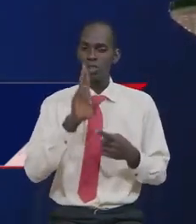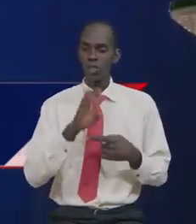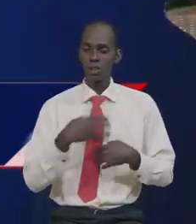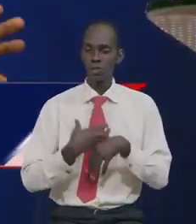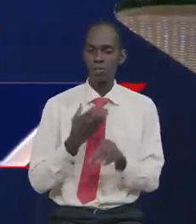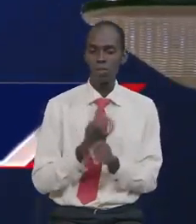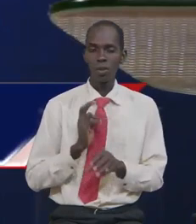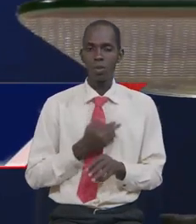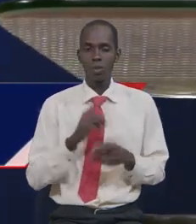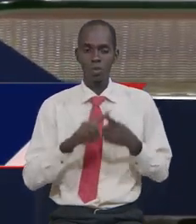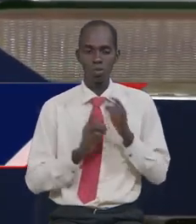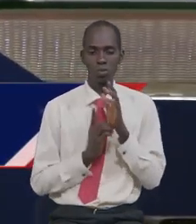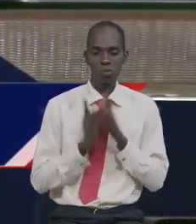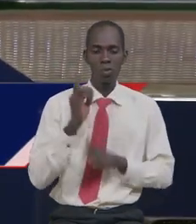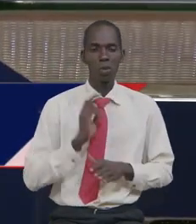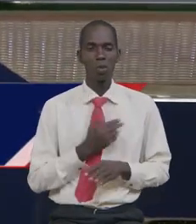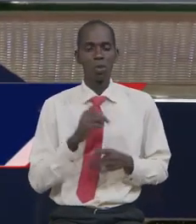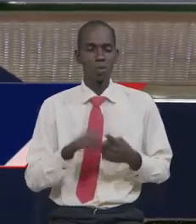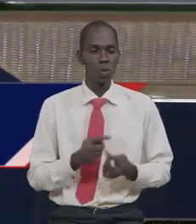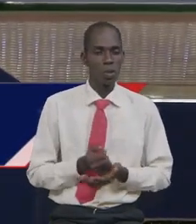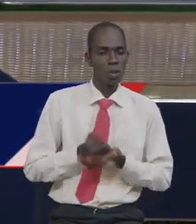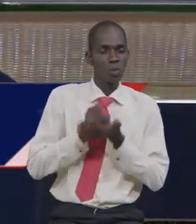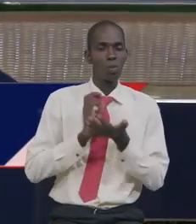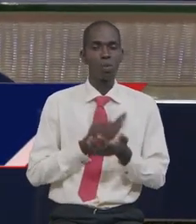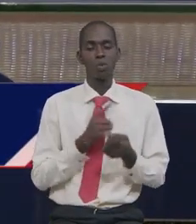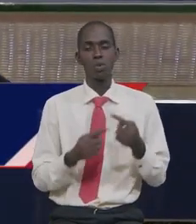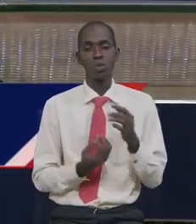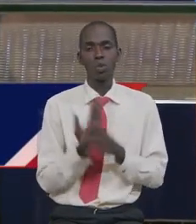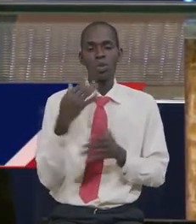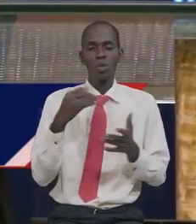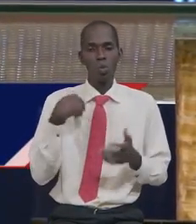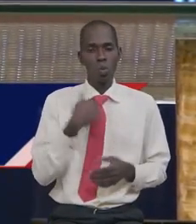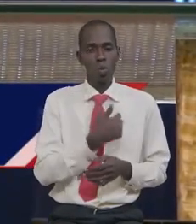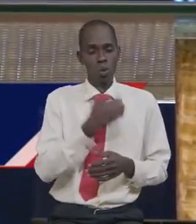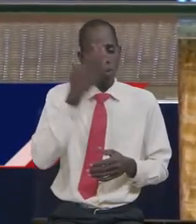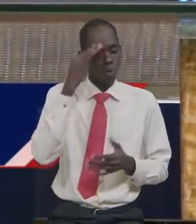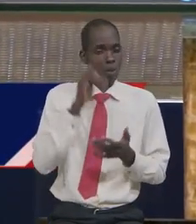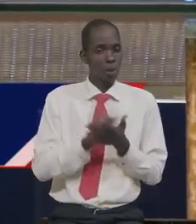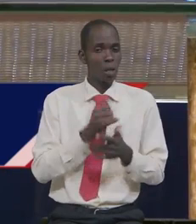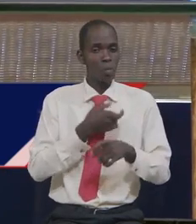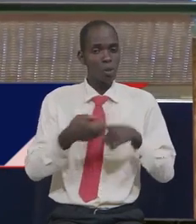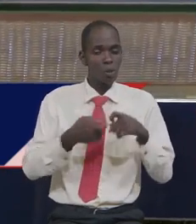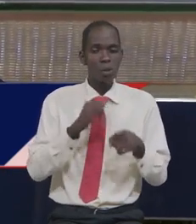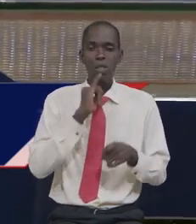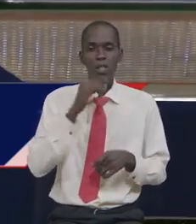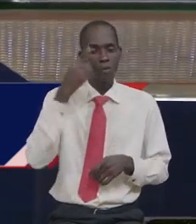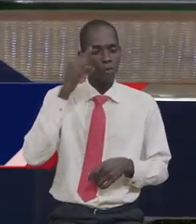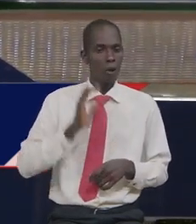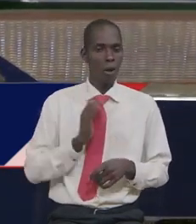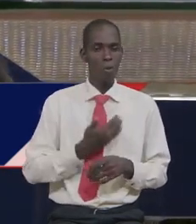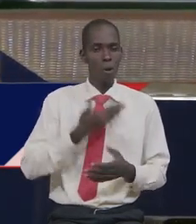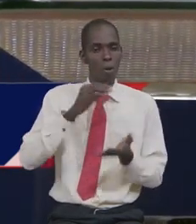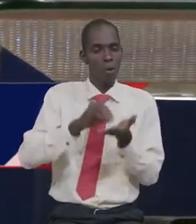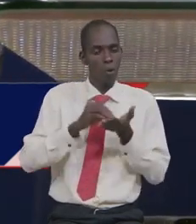good, we know it is for our purging, we know it is for our righteousness, that